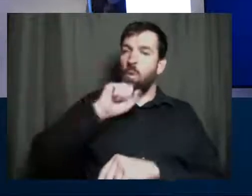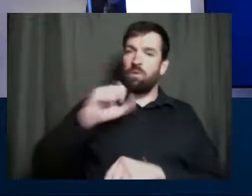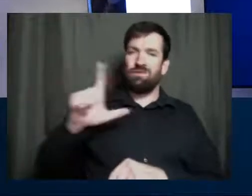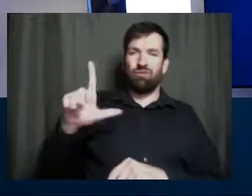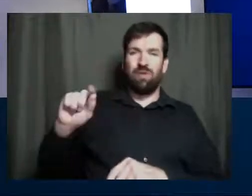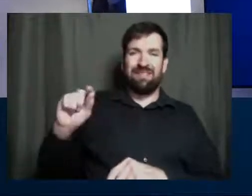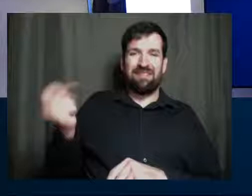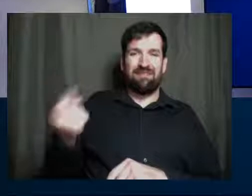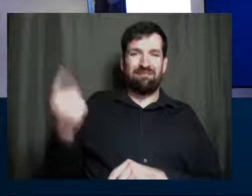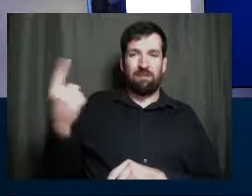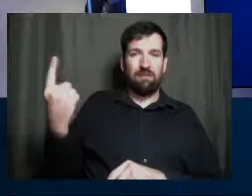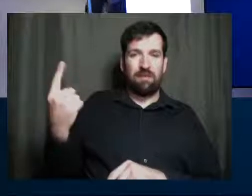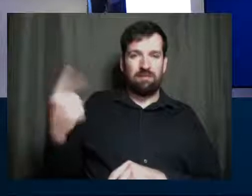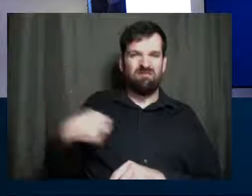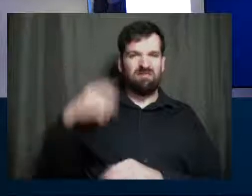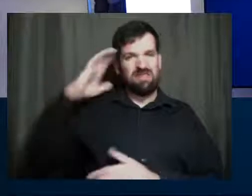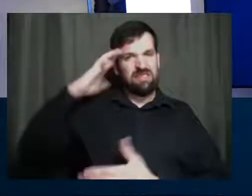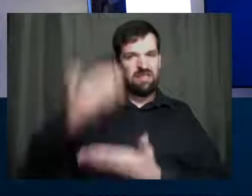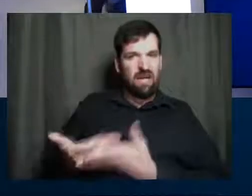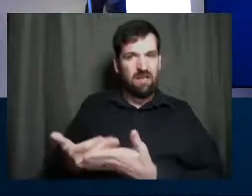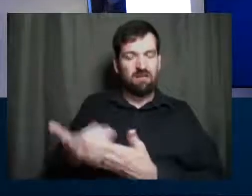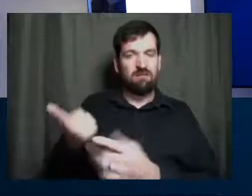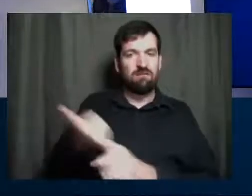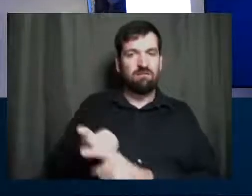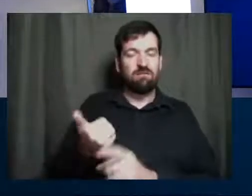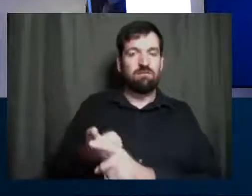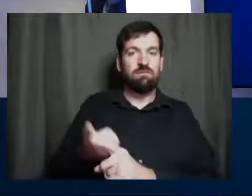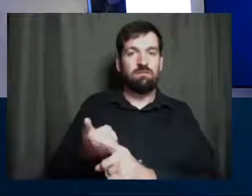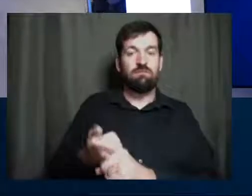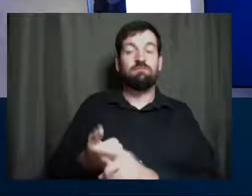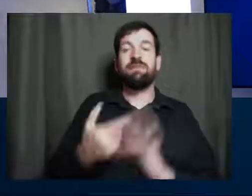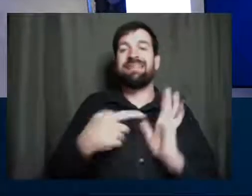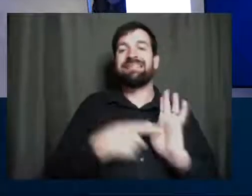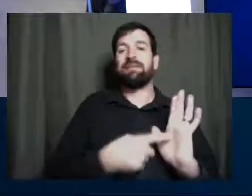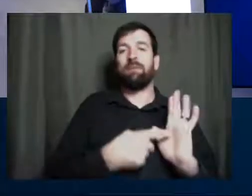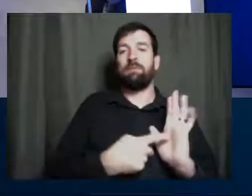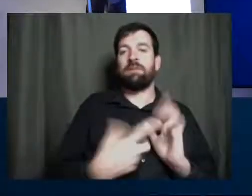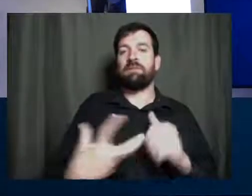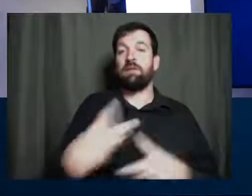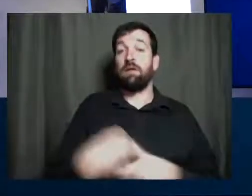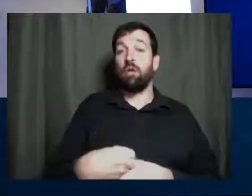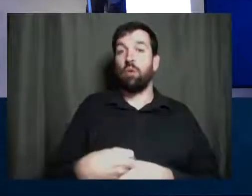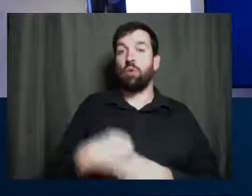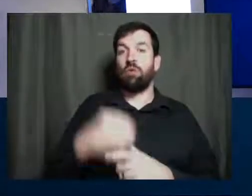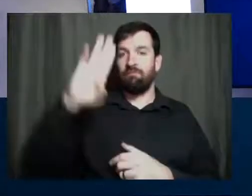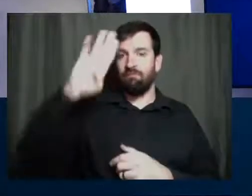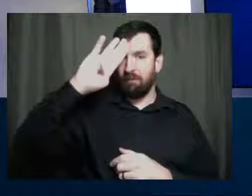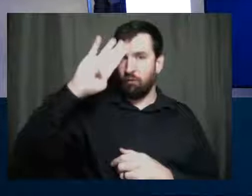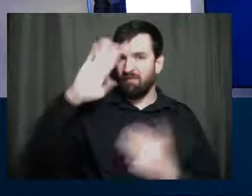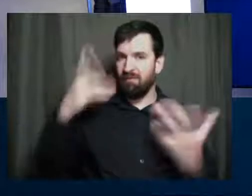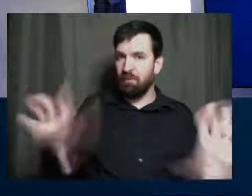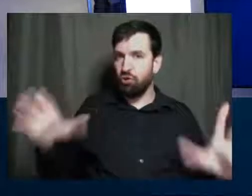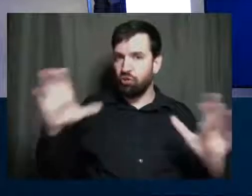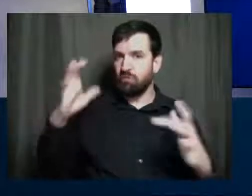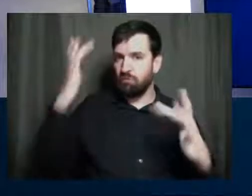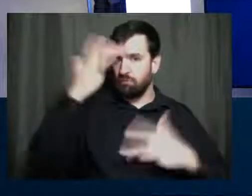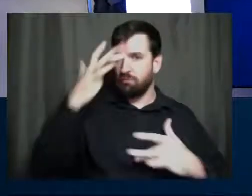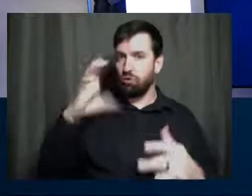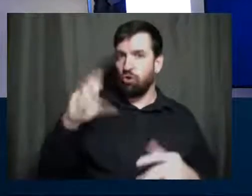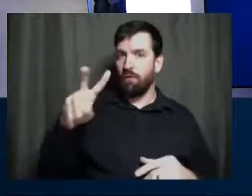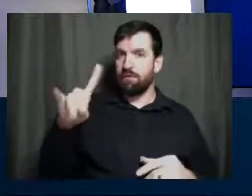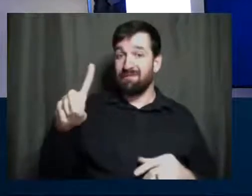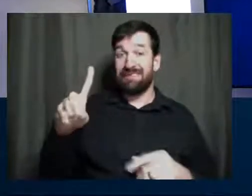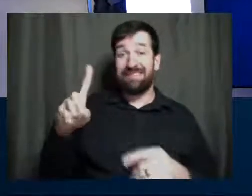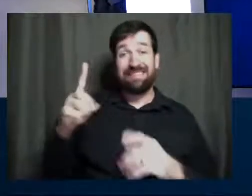20-something-year-old son is 6 weeks into symptoms that include fevers. He had COVID, so he has fevers. He did contact our